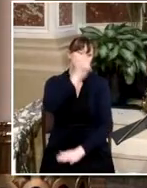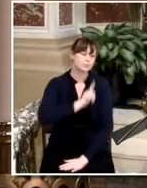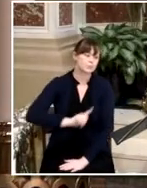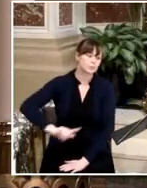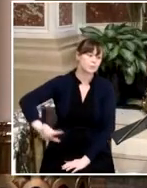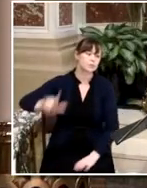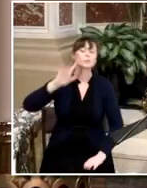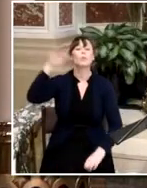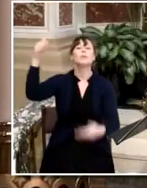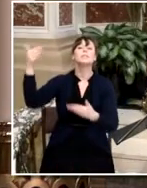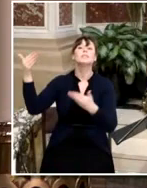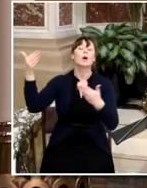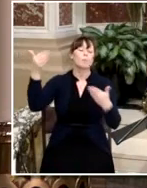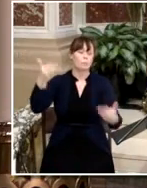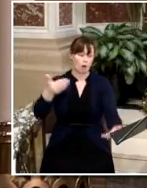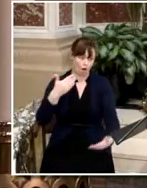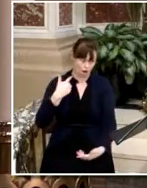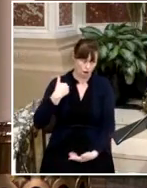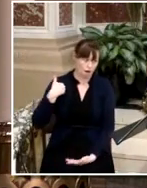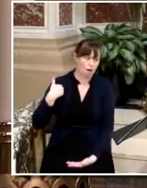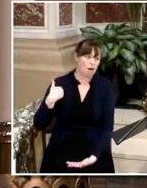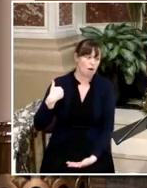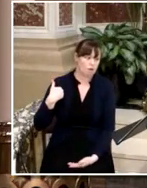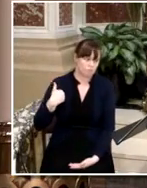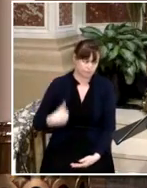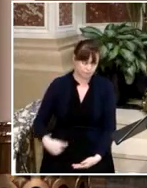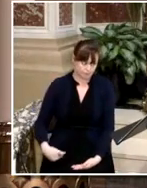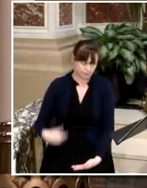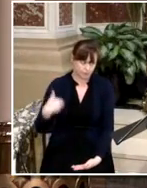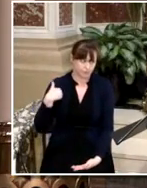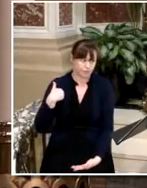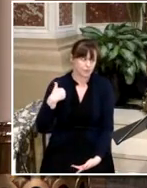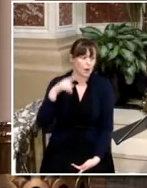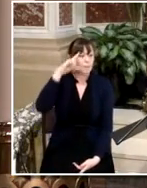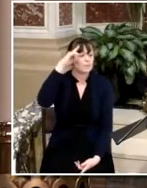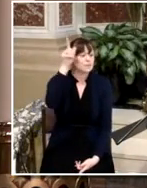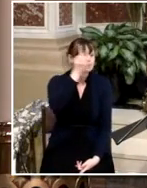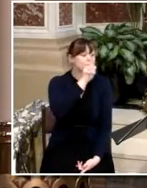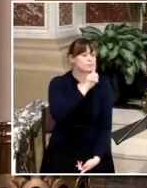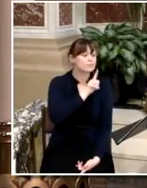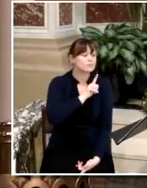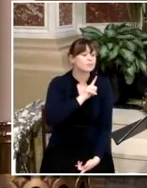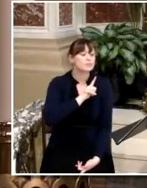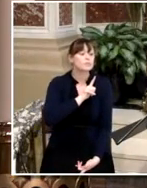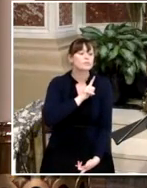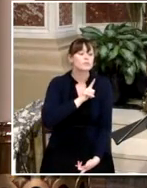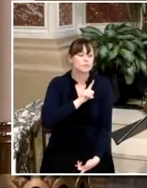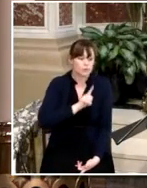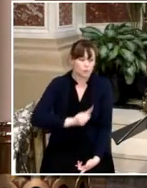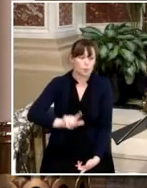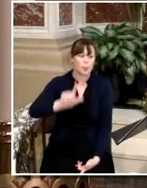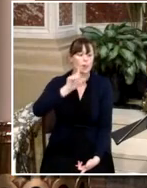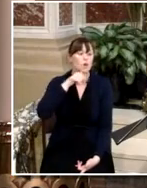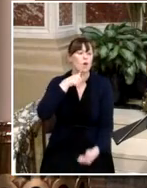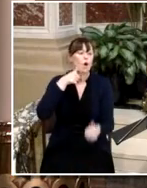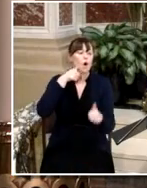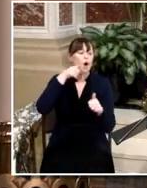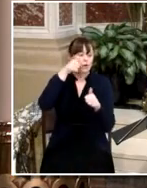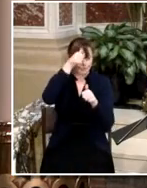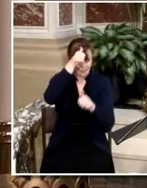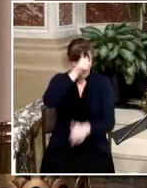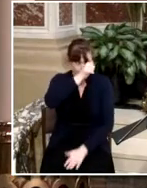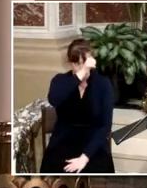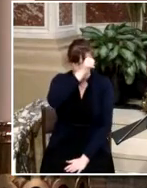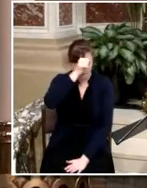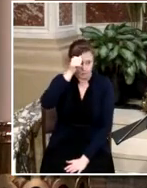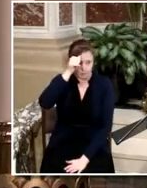sobre mí, porque me ha ungido y me ha enviado para anunciar la buena